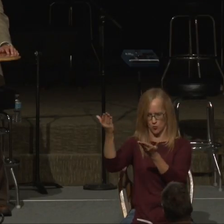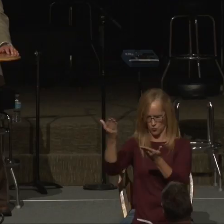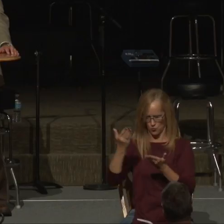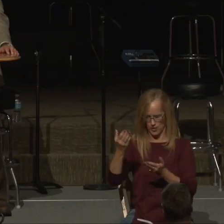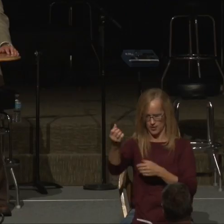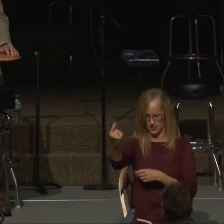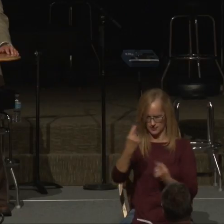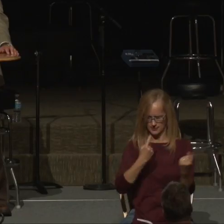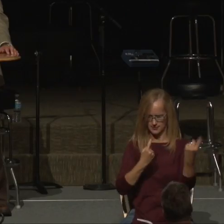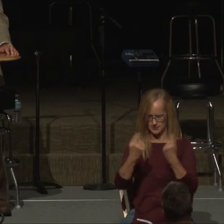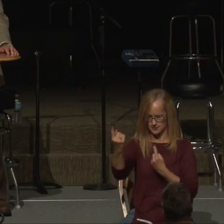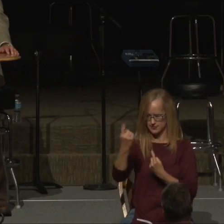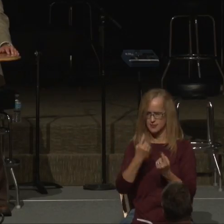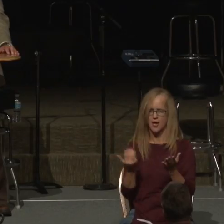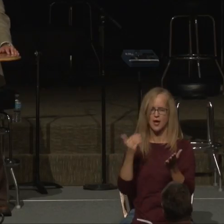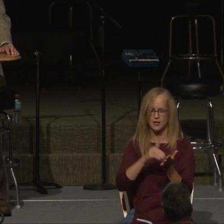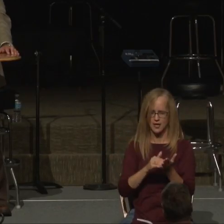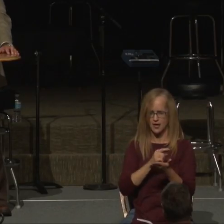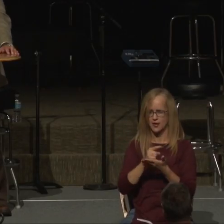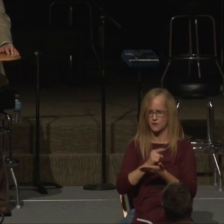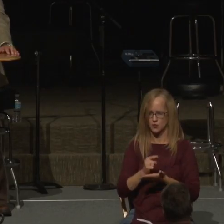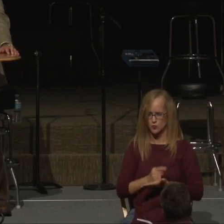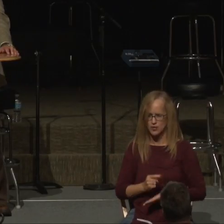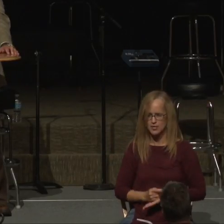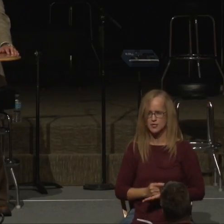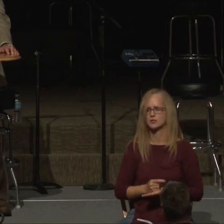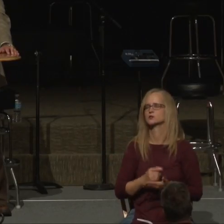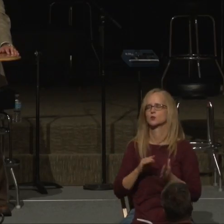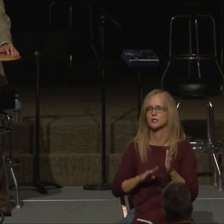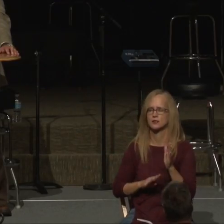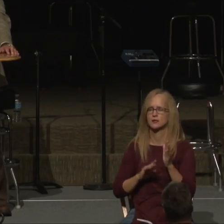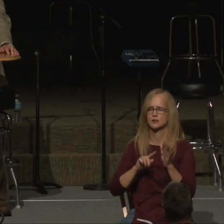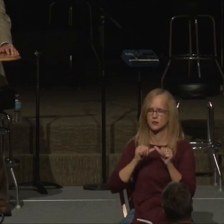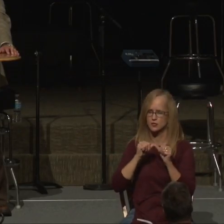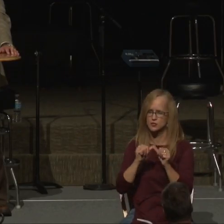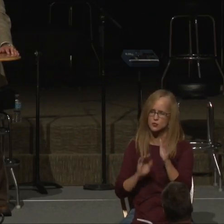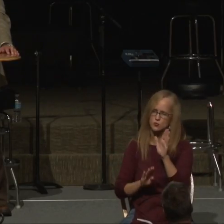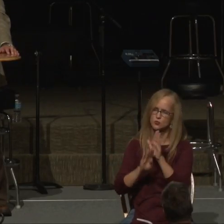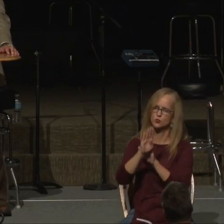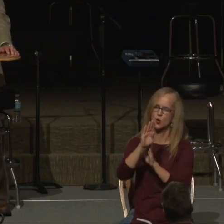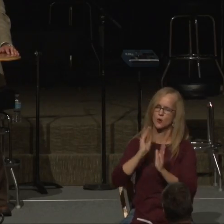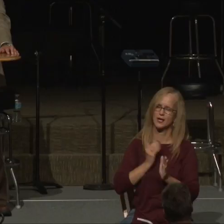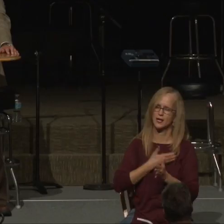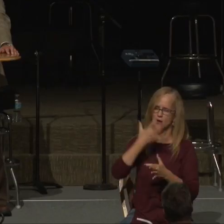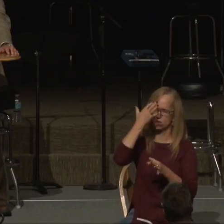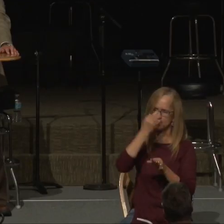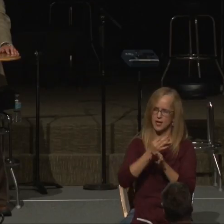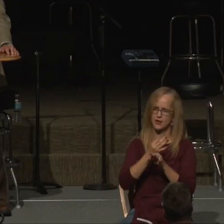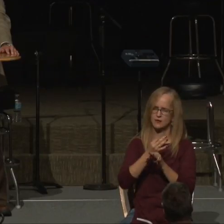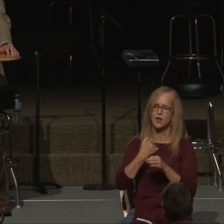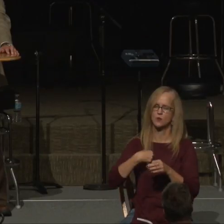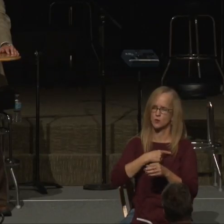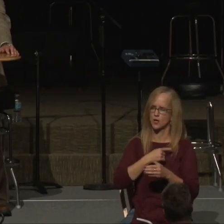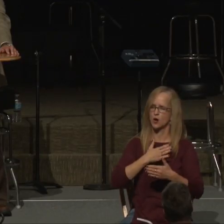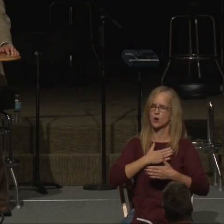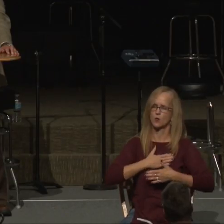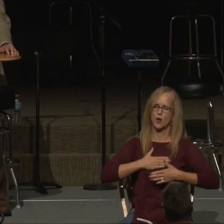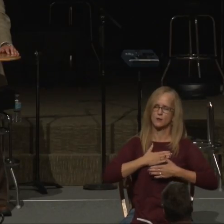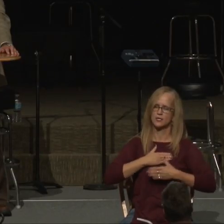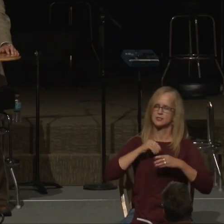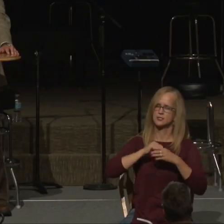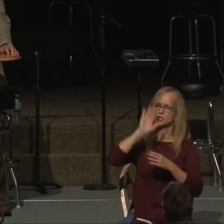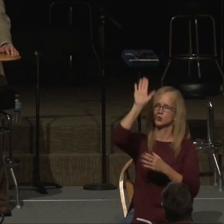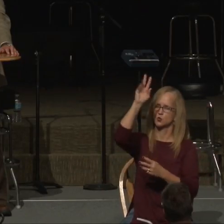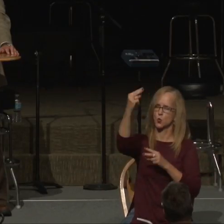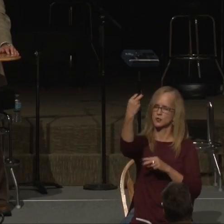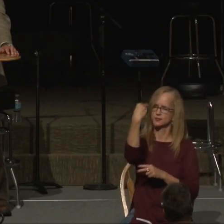to continue to learn about faith and to grow in our own faith, to be able to be well-pleasing in your sight as men and women